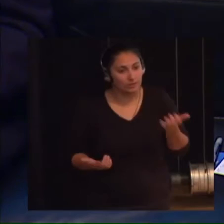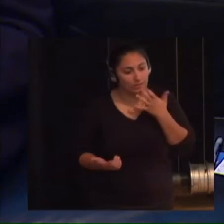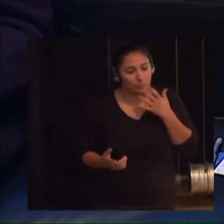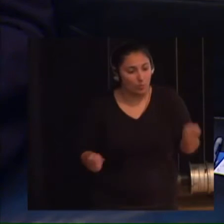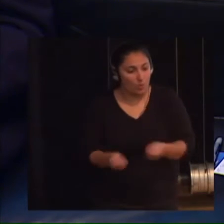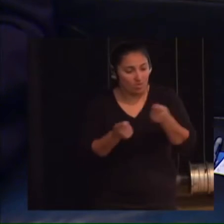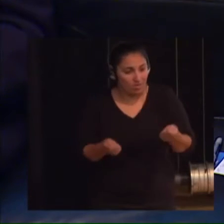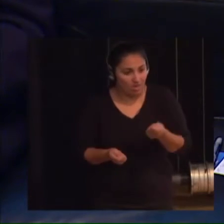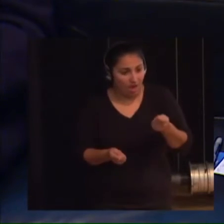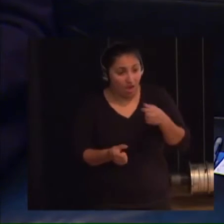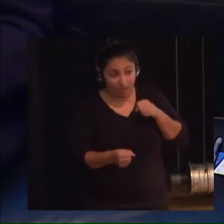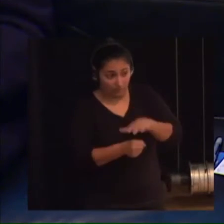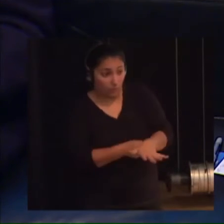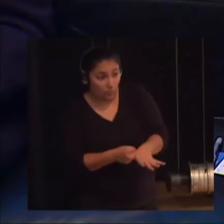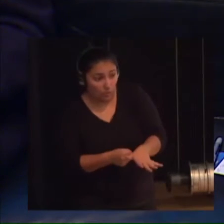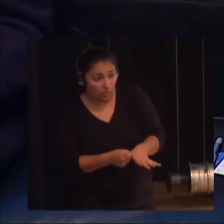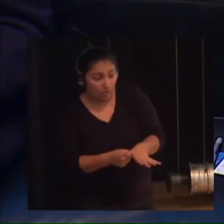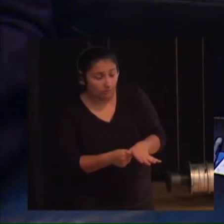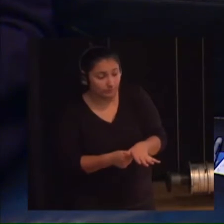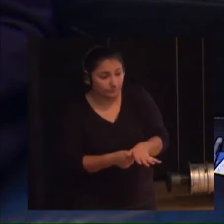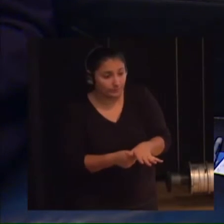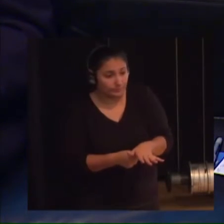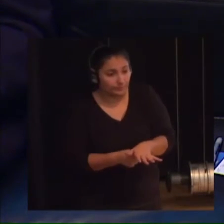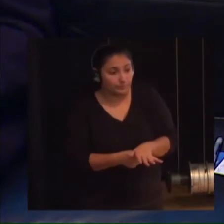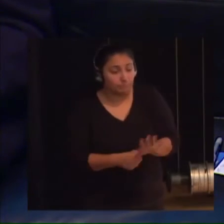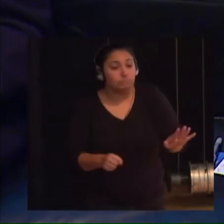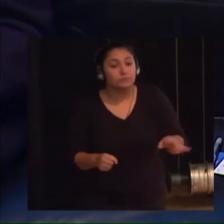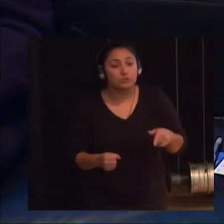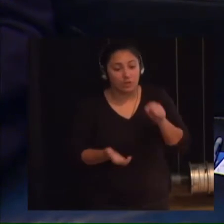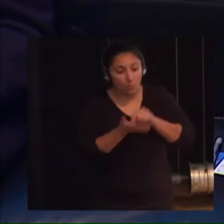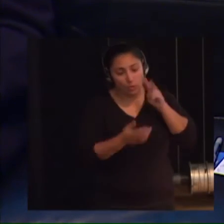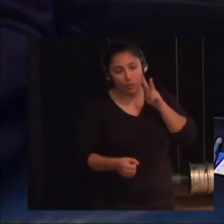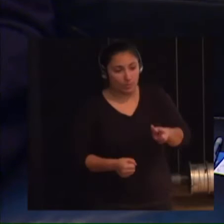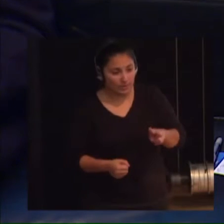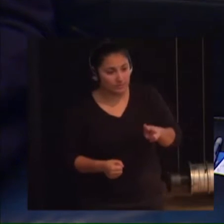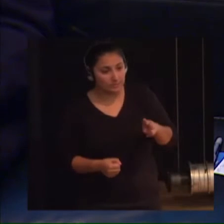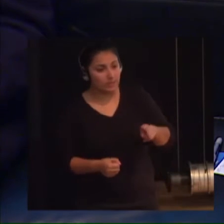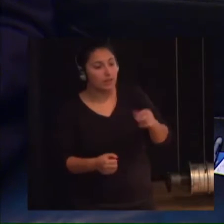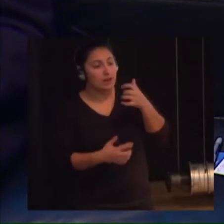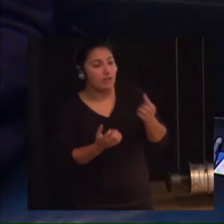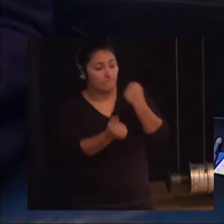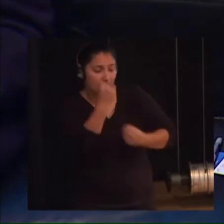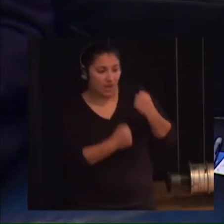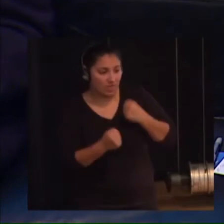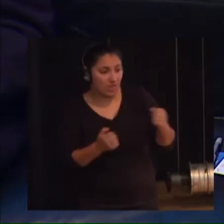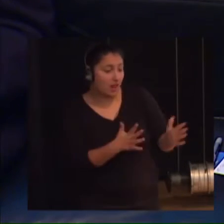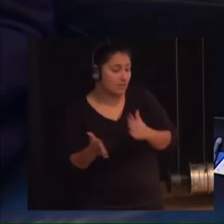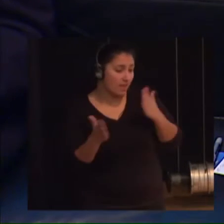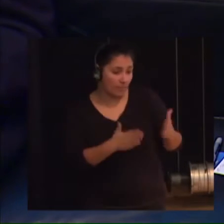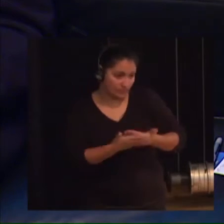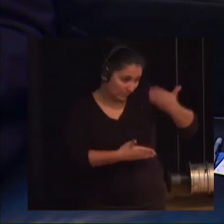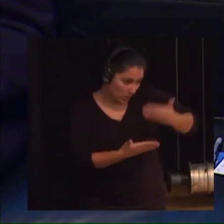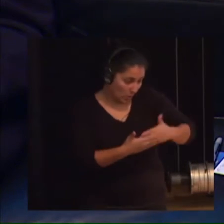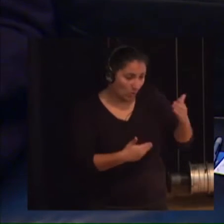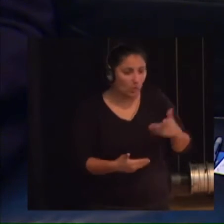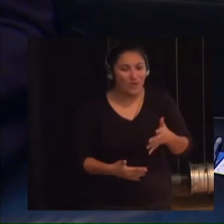from the Financial Times' point of view that there is this absolute sort of iron, you know, steel wall between the advertising teams and the